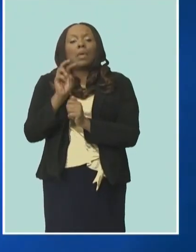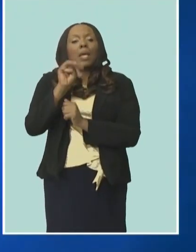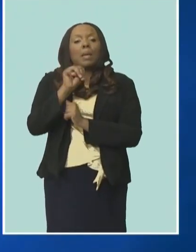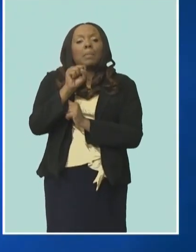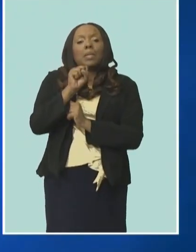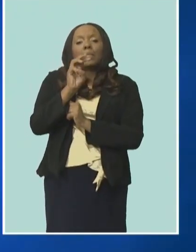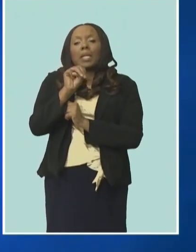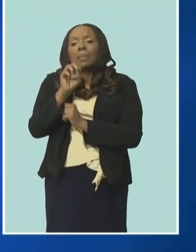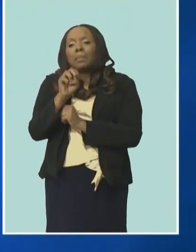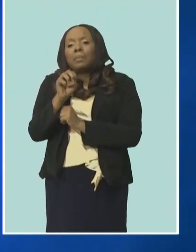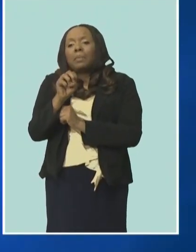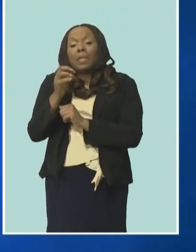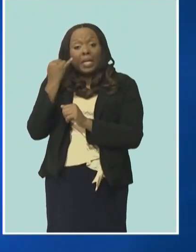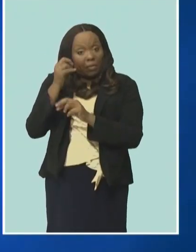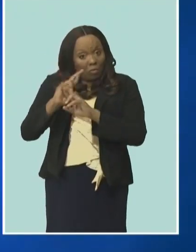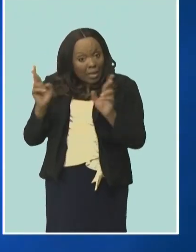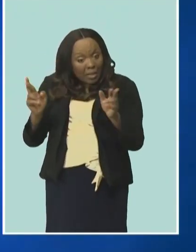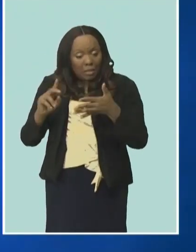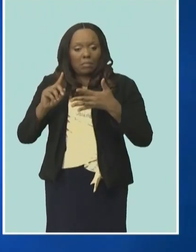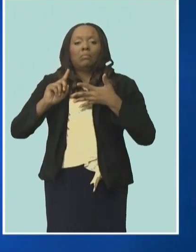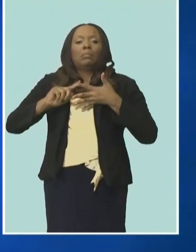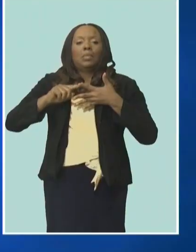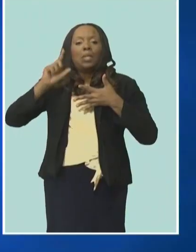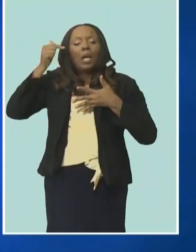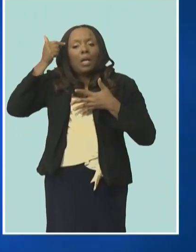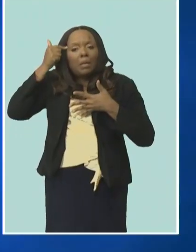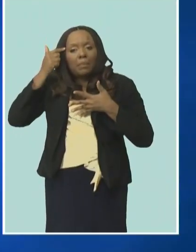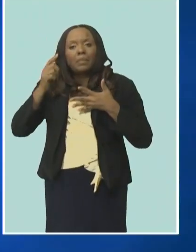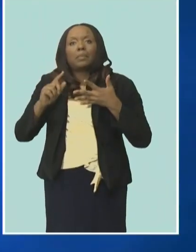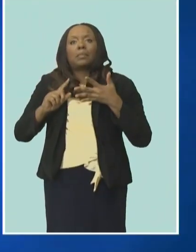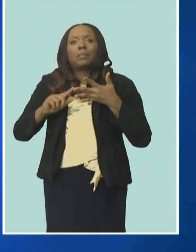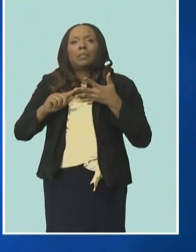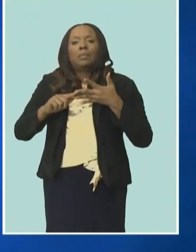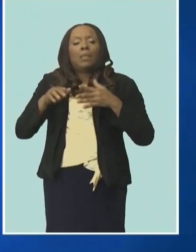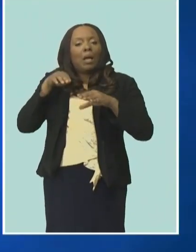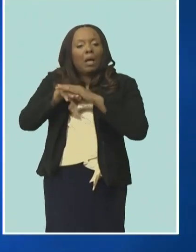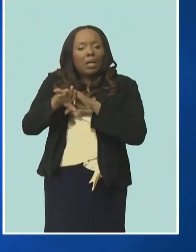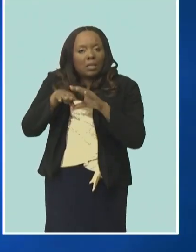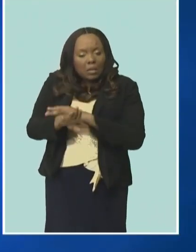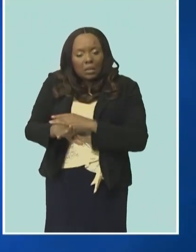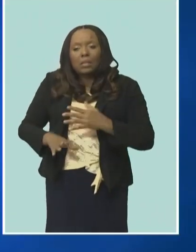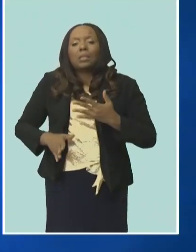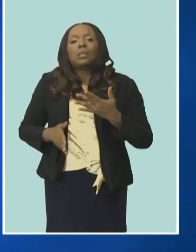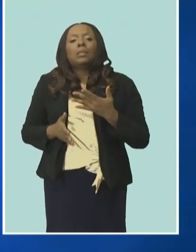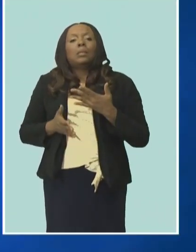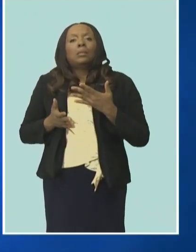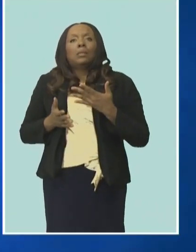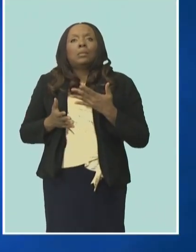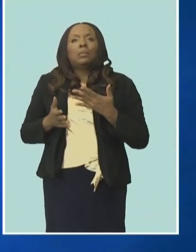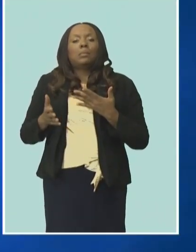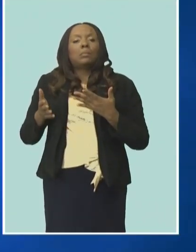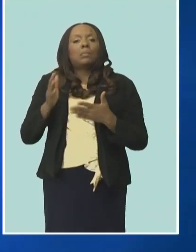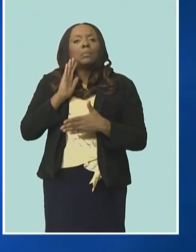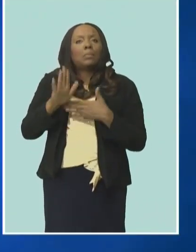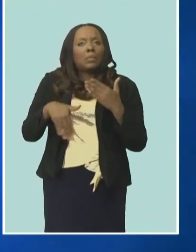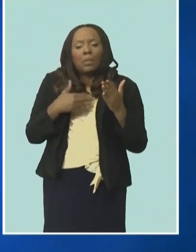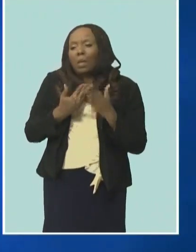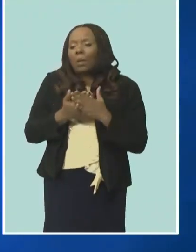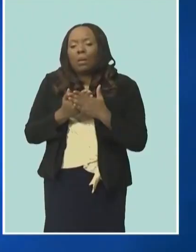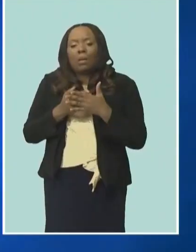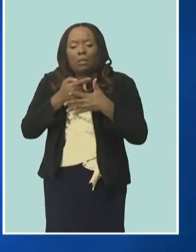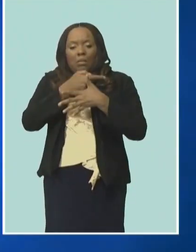readiness, governance, investment access, and empowerment all surfaced, and each is addressed in some